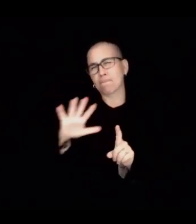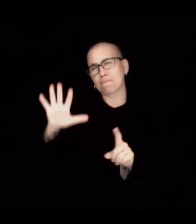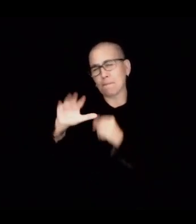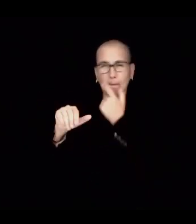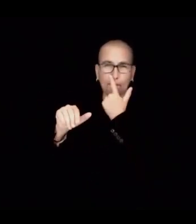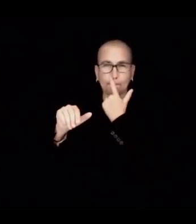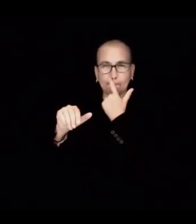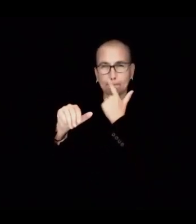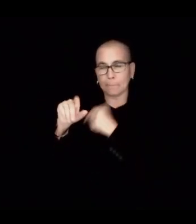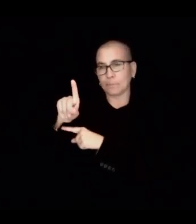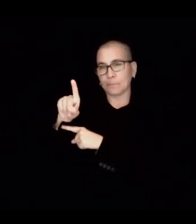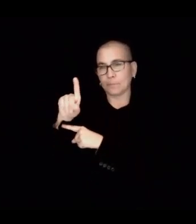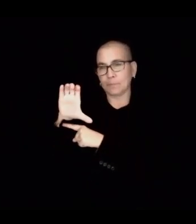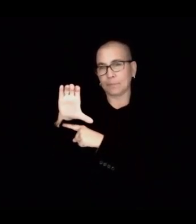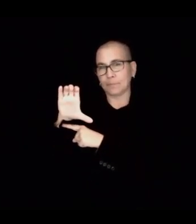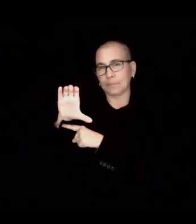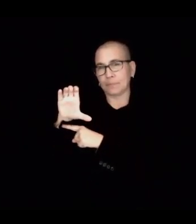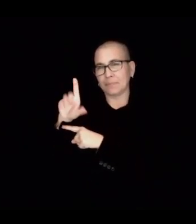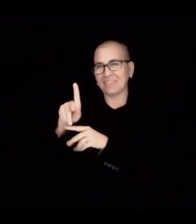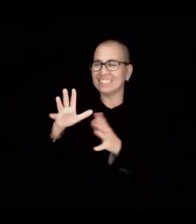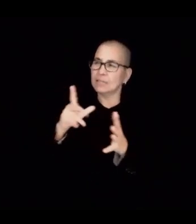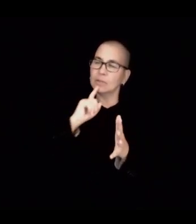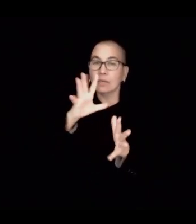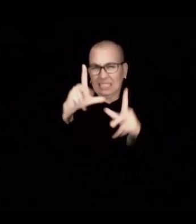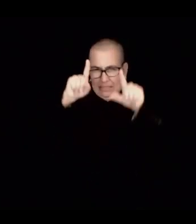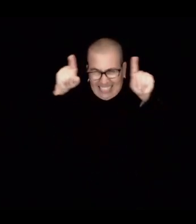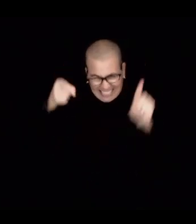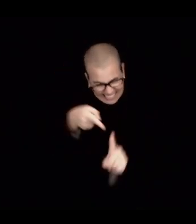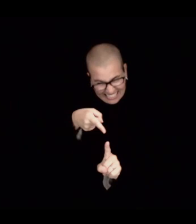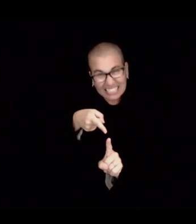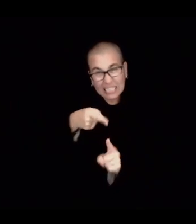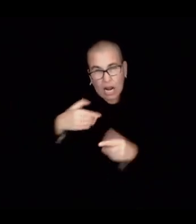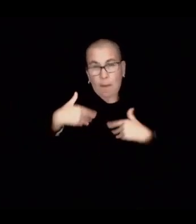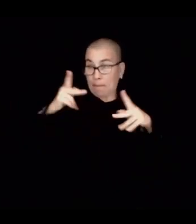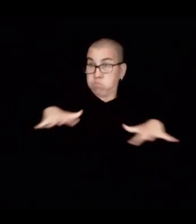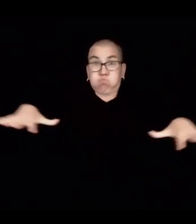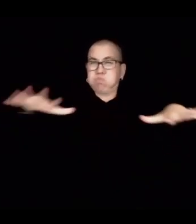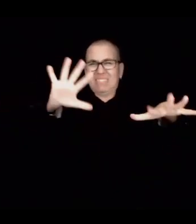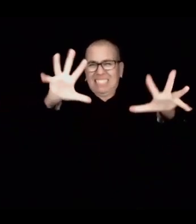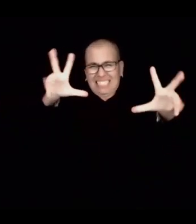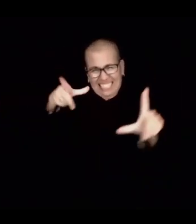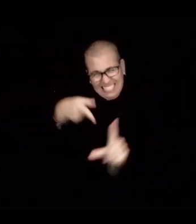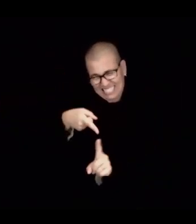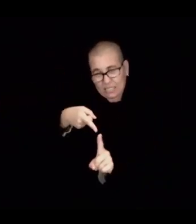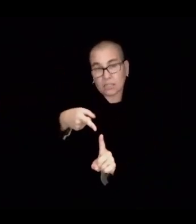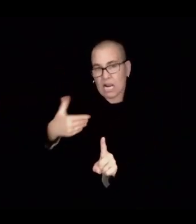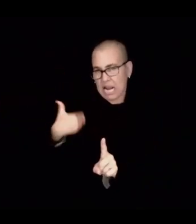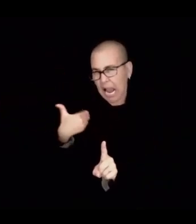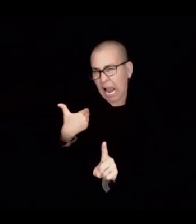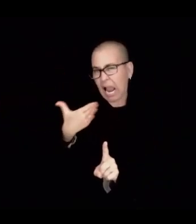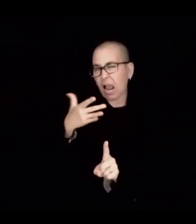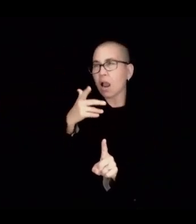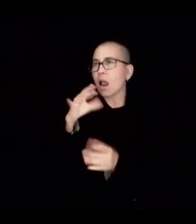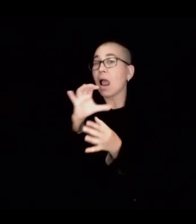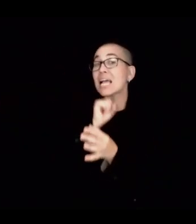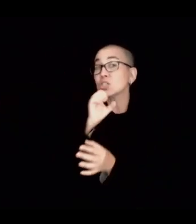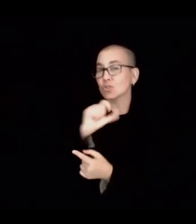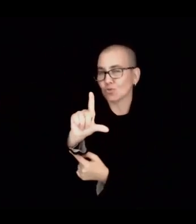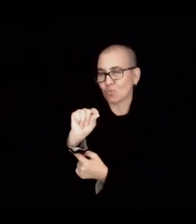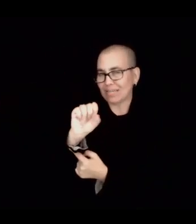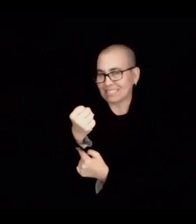on young adults in their 20s who have frequented various bars. And